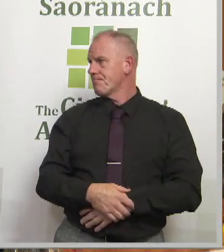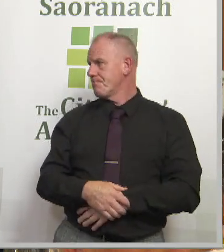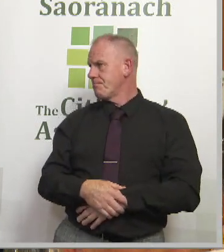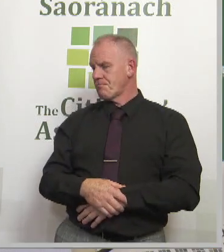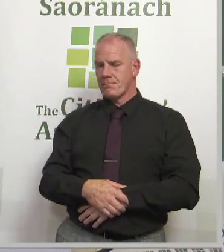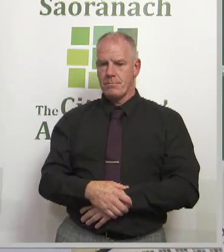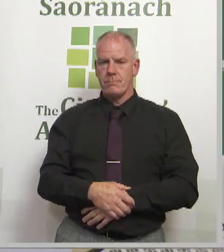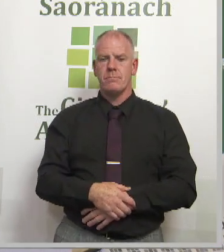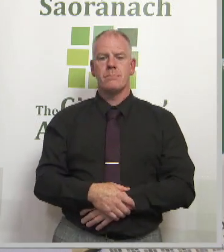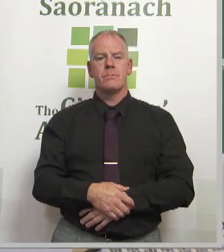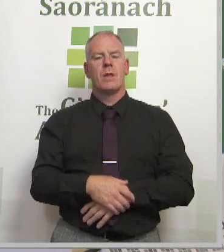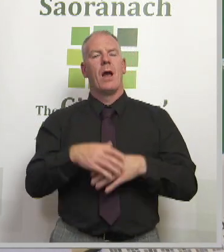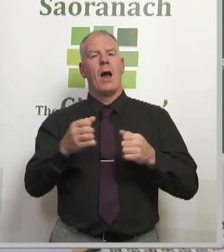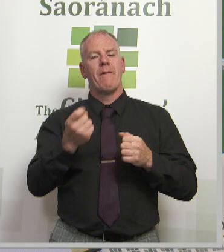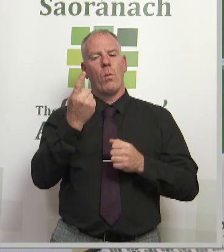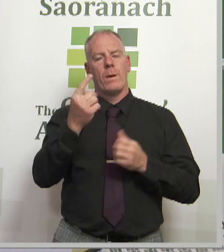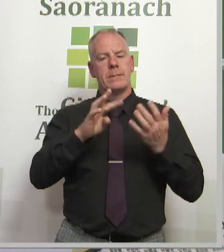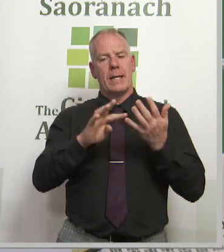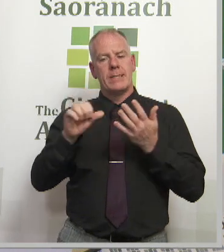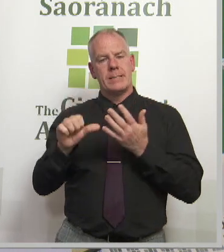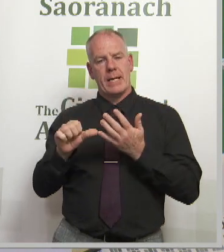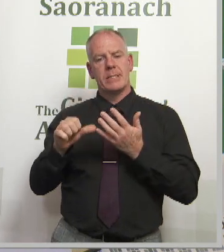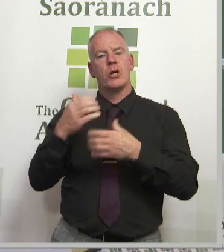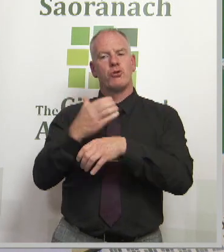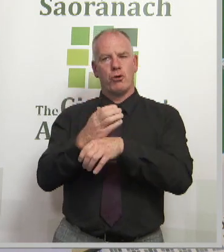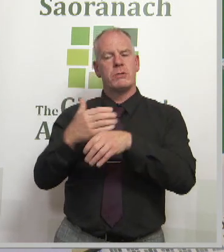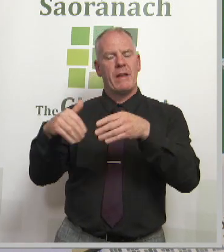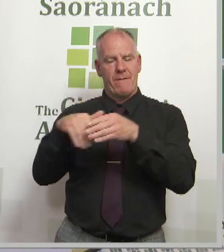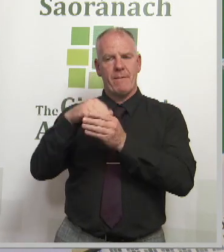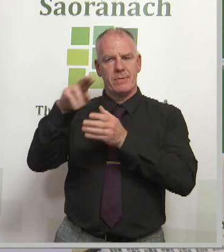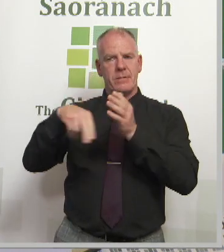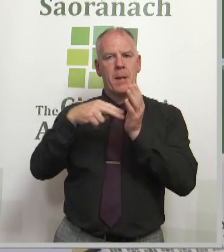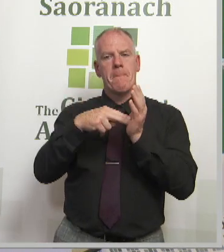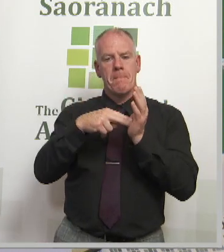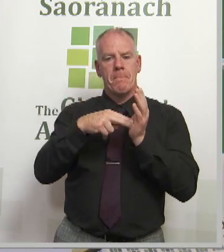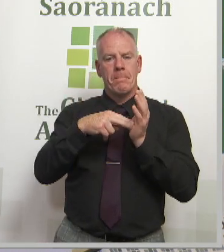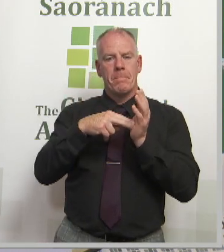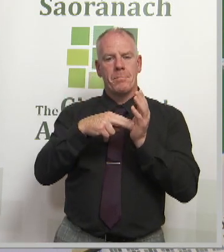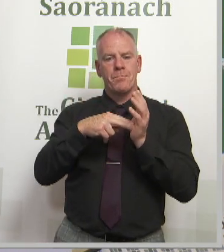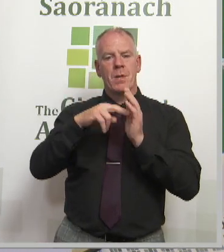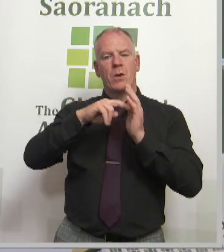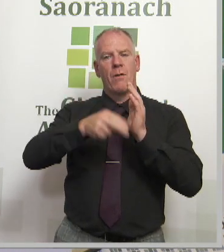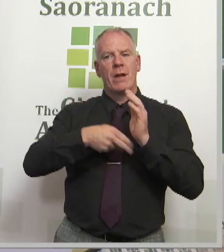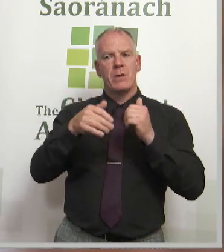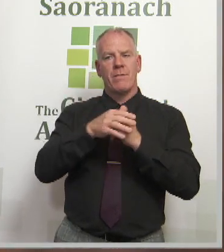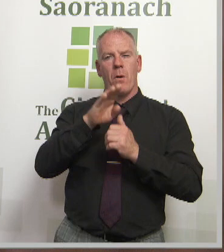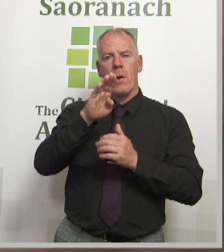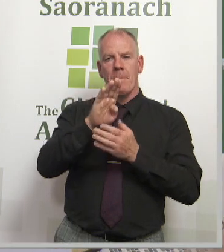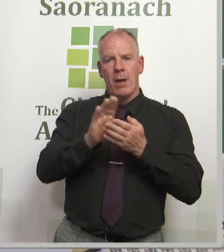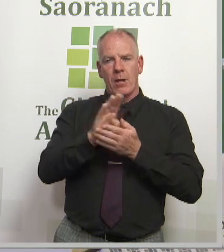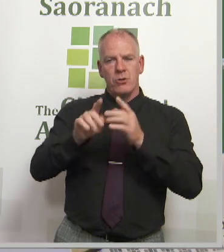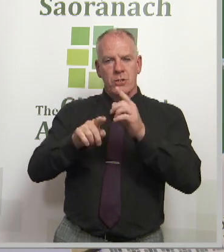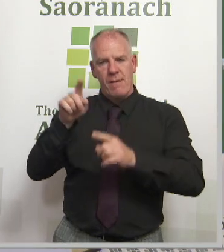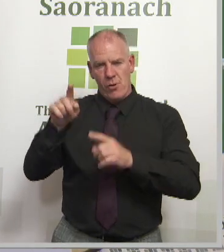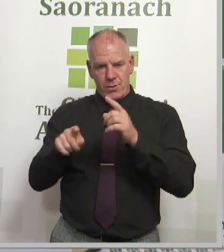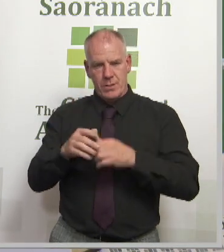international agreements? There are 196 countries that have signed up to the Convention on Biological Diversity. As